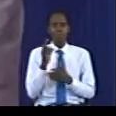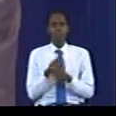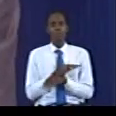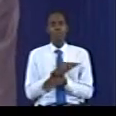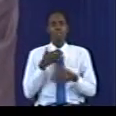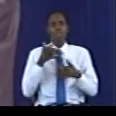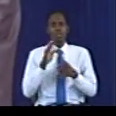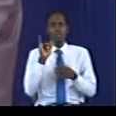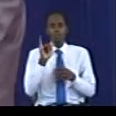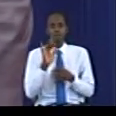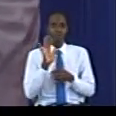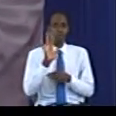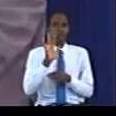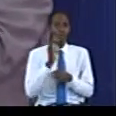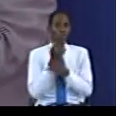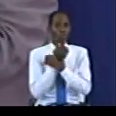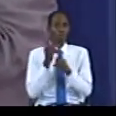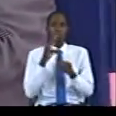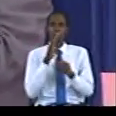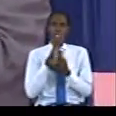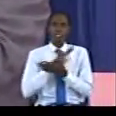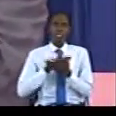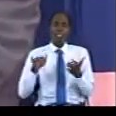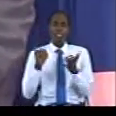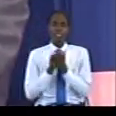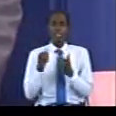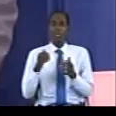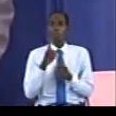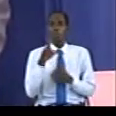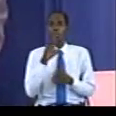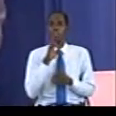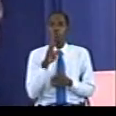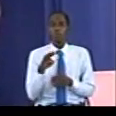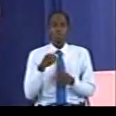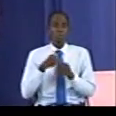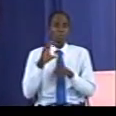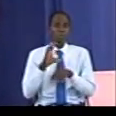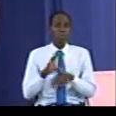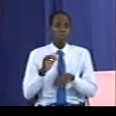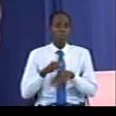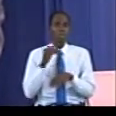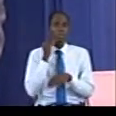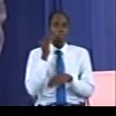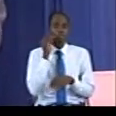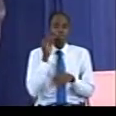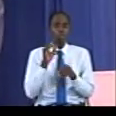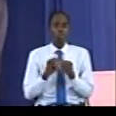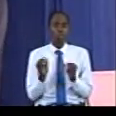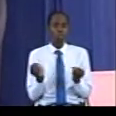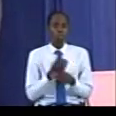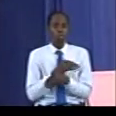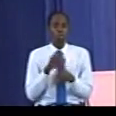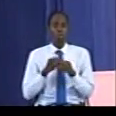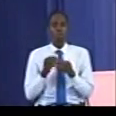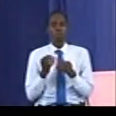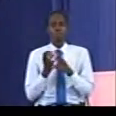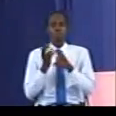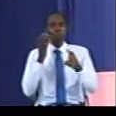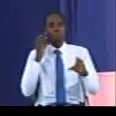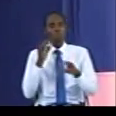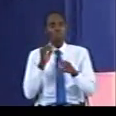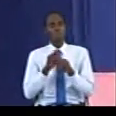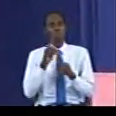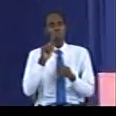definite that anywhere you are, in the church, at home, on the street, in the bus, in the taxi, in the place of